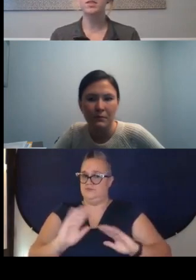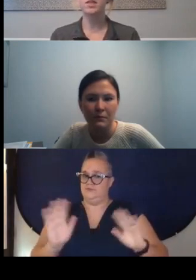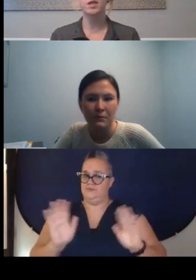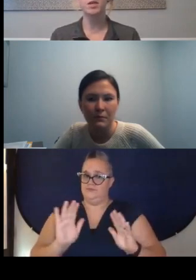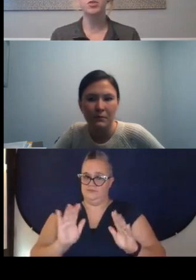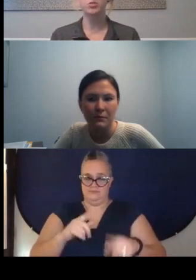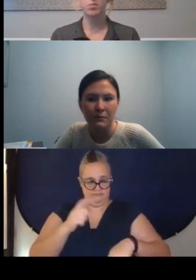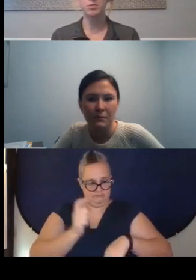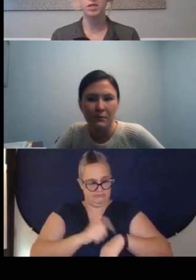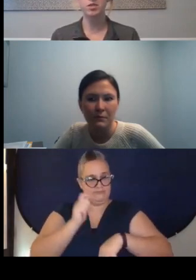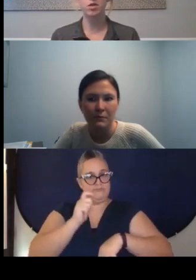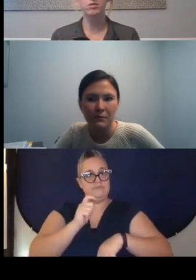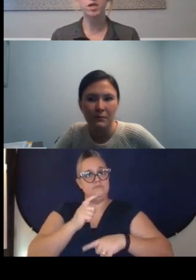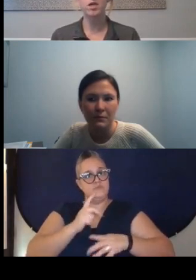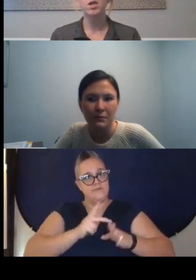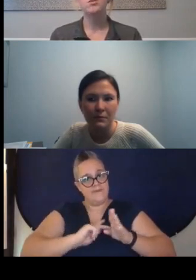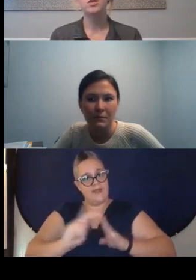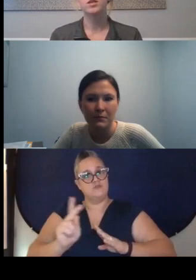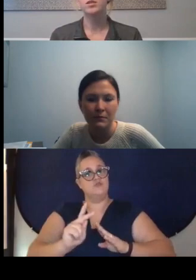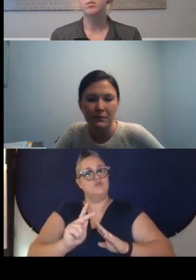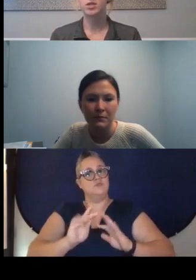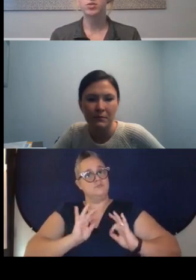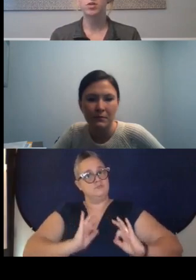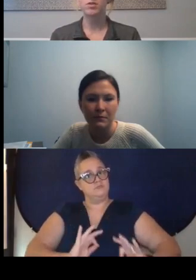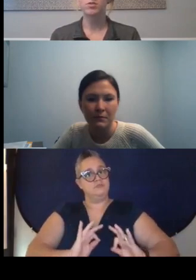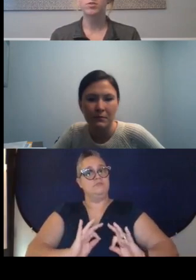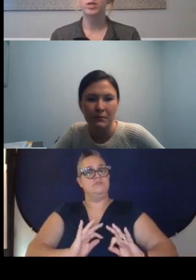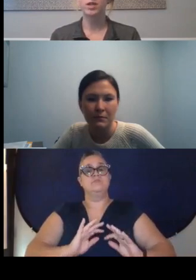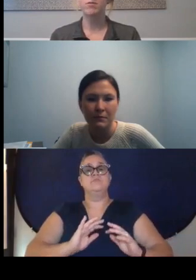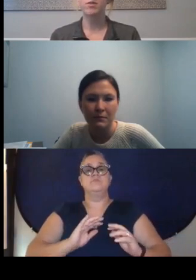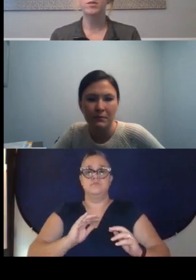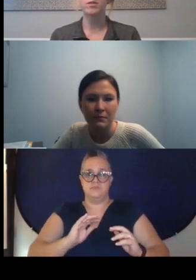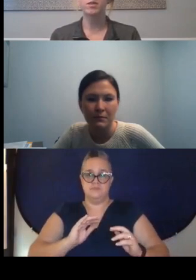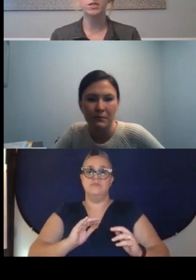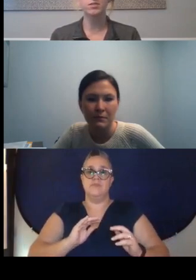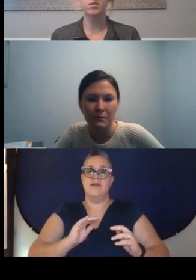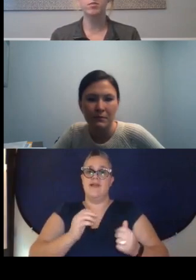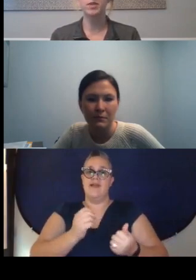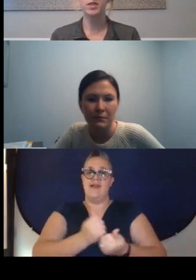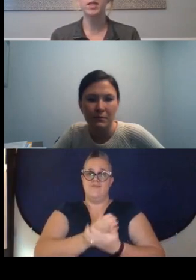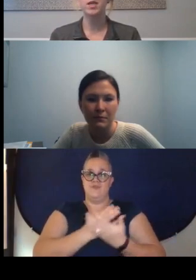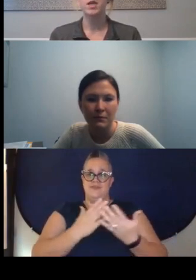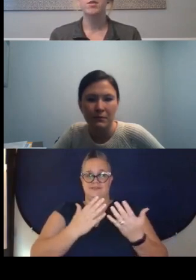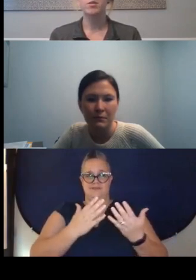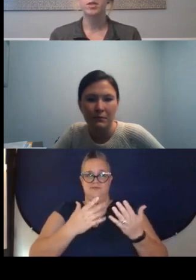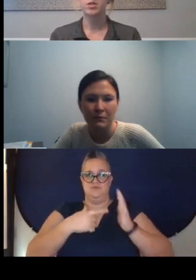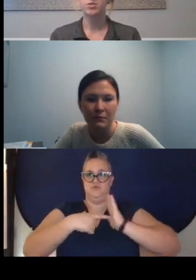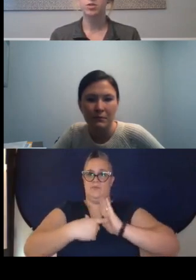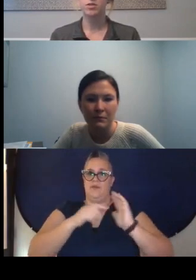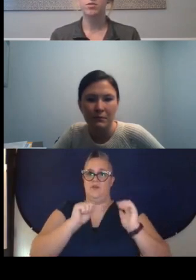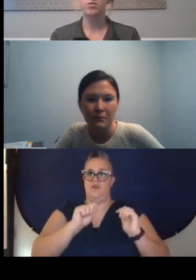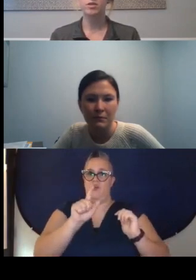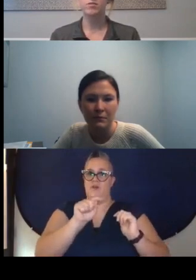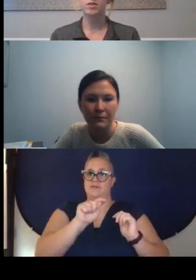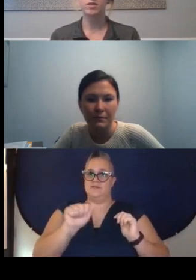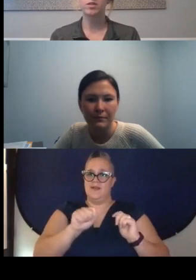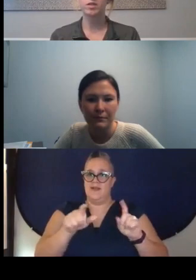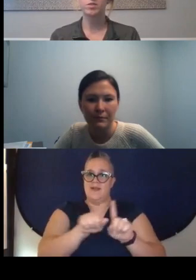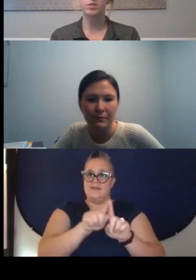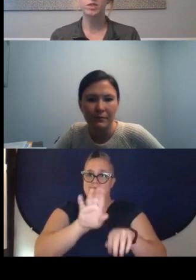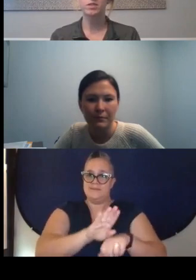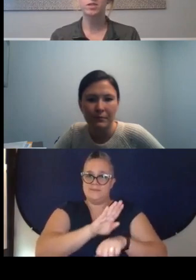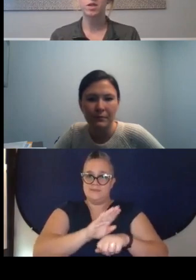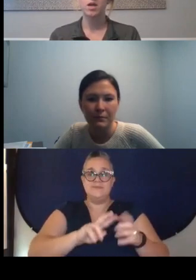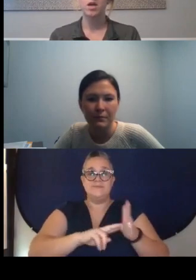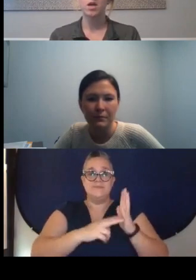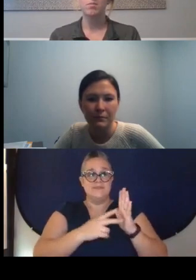They're obviously, like I mentioned, representing Alta. So they need to make sure that they're doing everything to the best of their ability, and they're making sure that they're doing everything that the